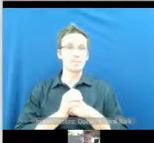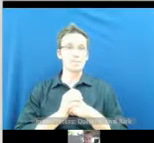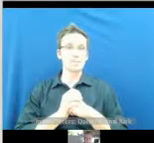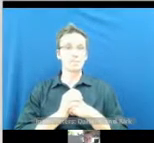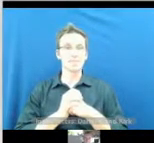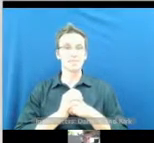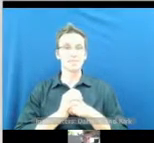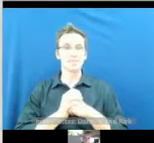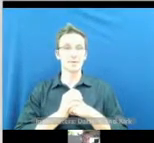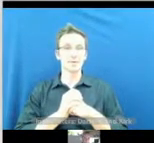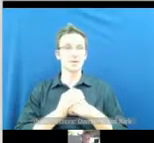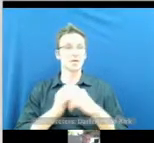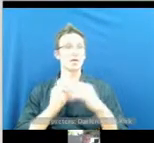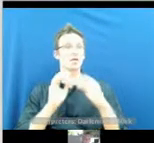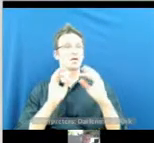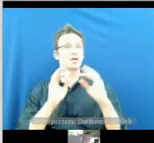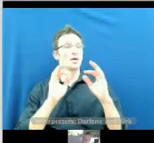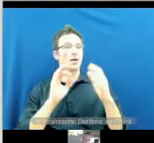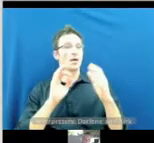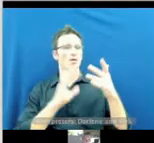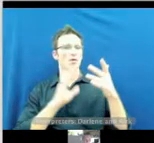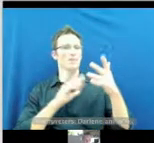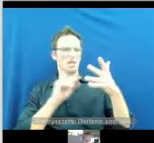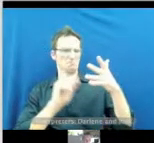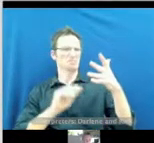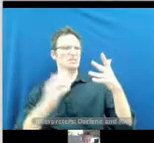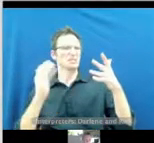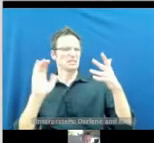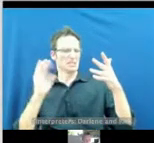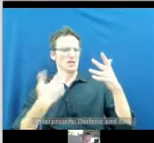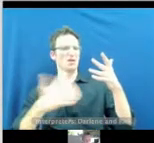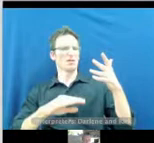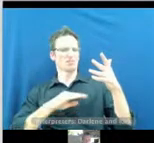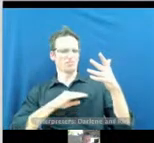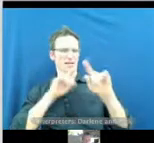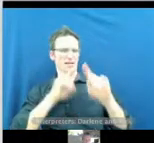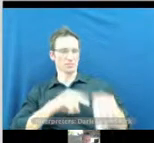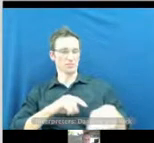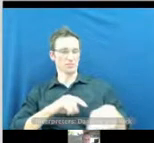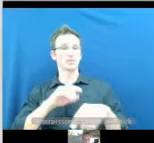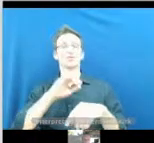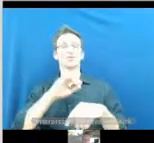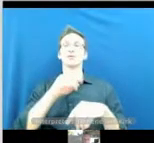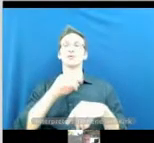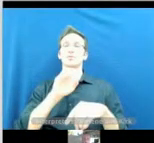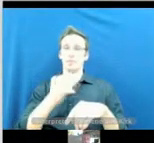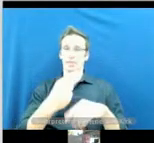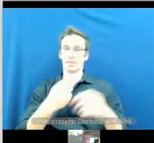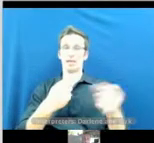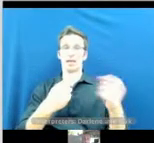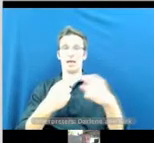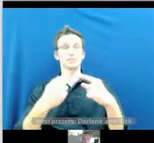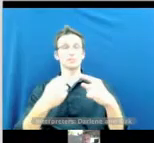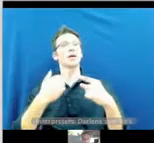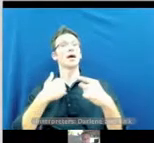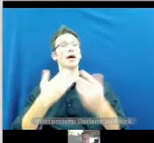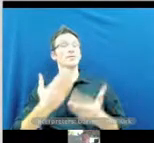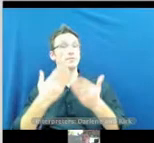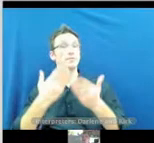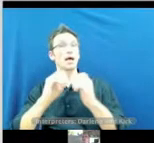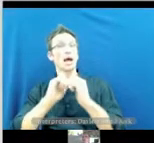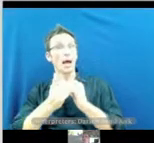Perfect. Okay, we addressed that question. Judith is asking, do you have any suggestions for interpreting for low vision individuals in a VRS